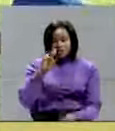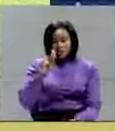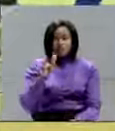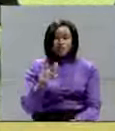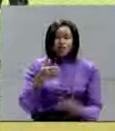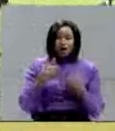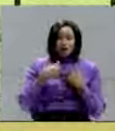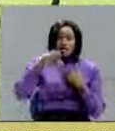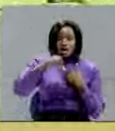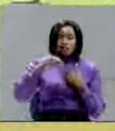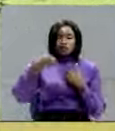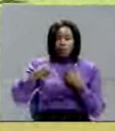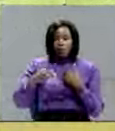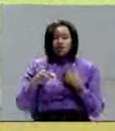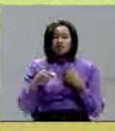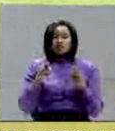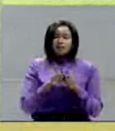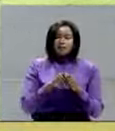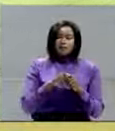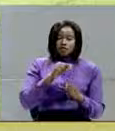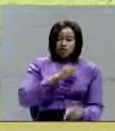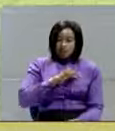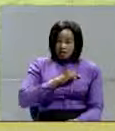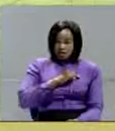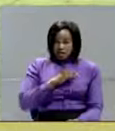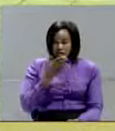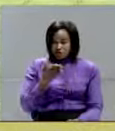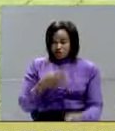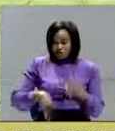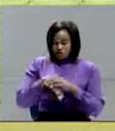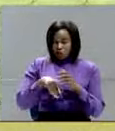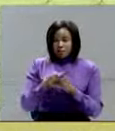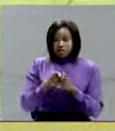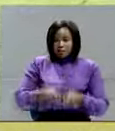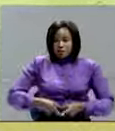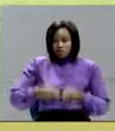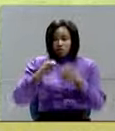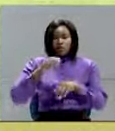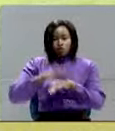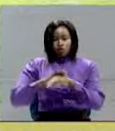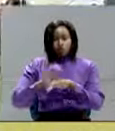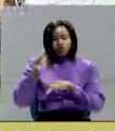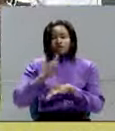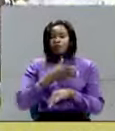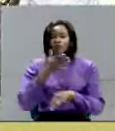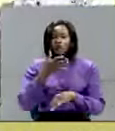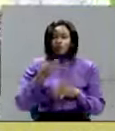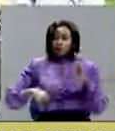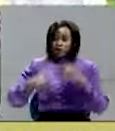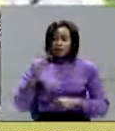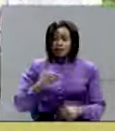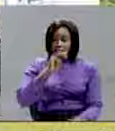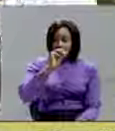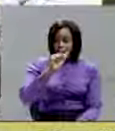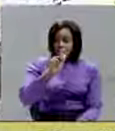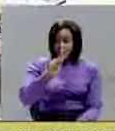9 gold medals, with both gender football and volleyball competitions won by the Mukono-based institution. Makera